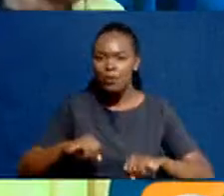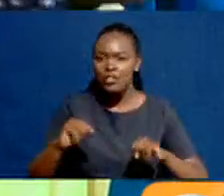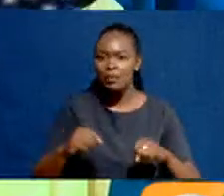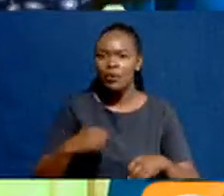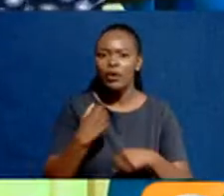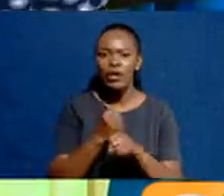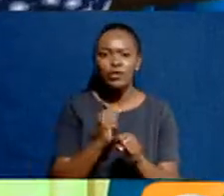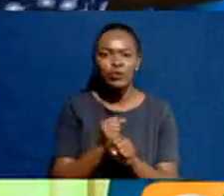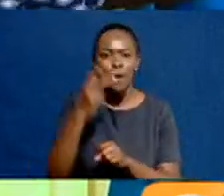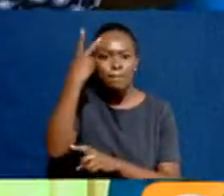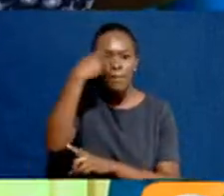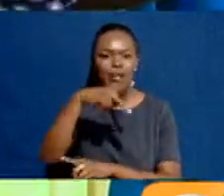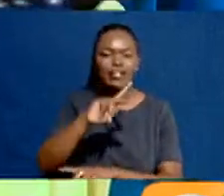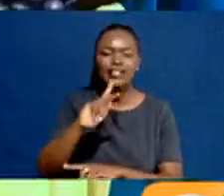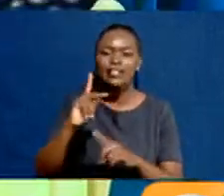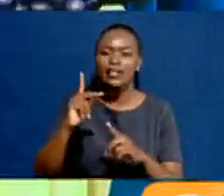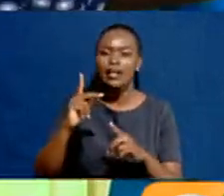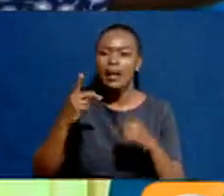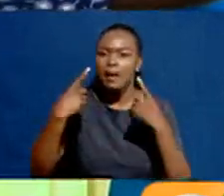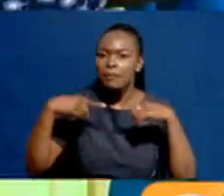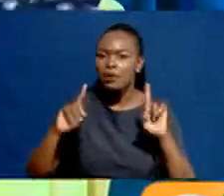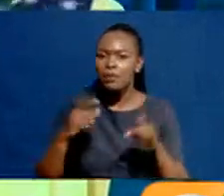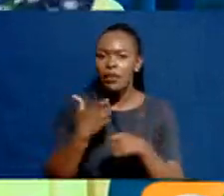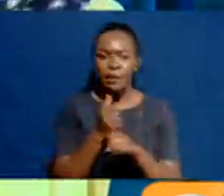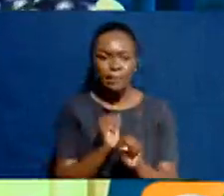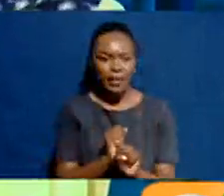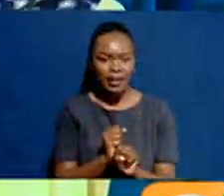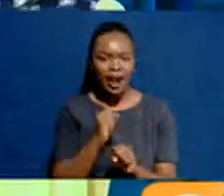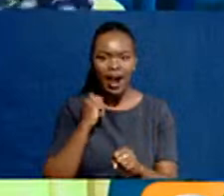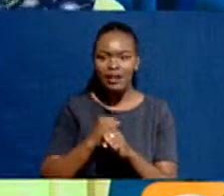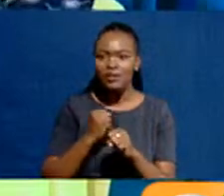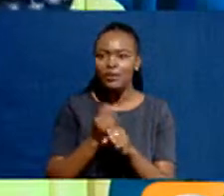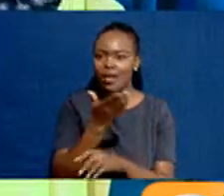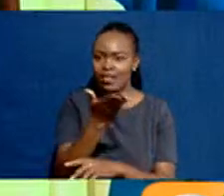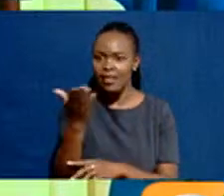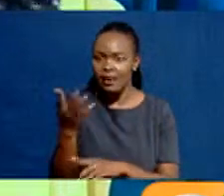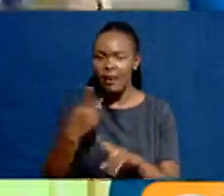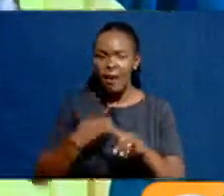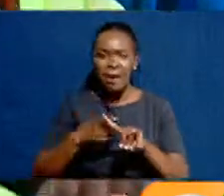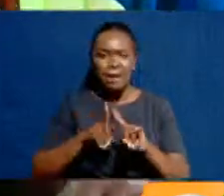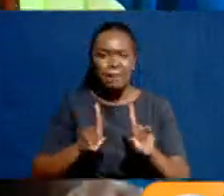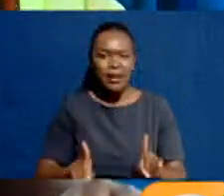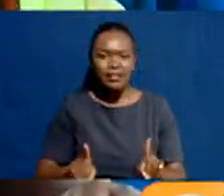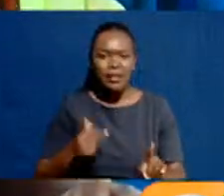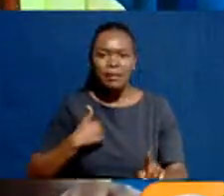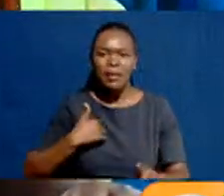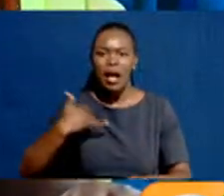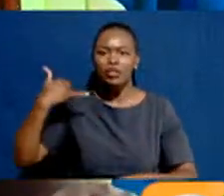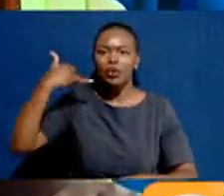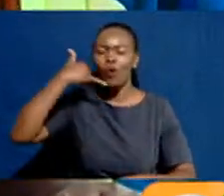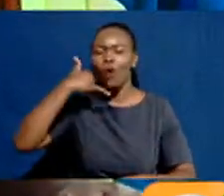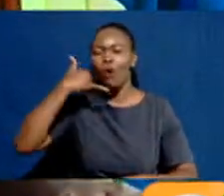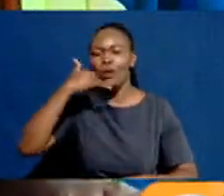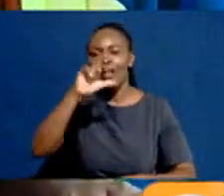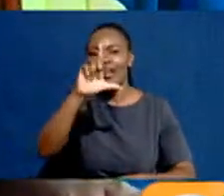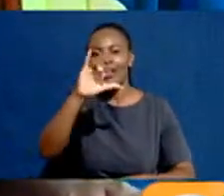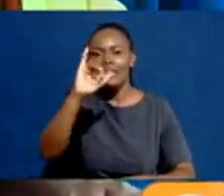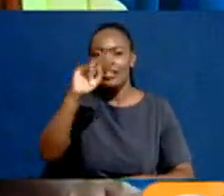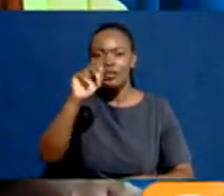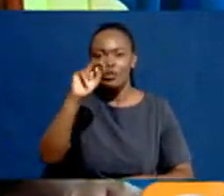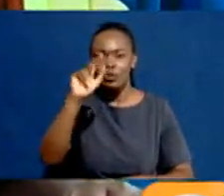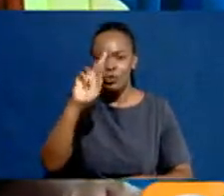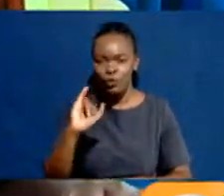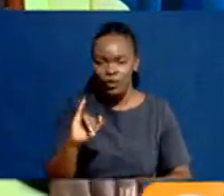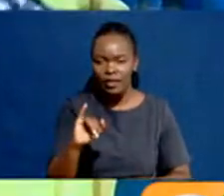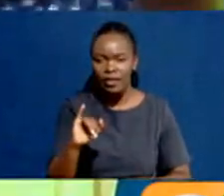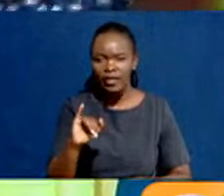whatever policy pronouncements that he needs to make as a minister there. But I had to recall Linturi from wherever he was. He stopped what he was doing